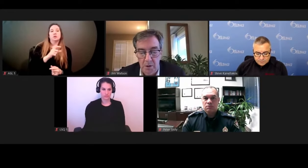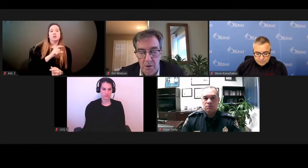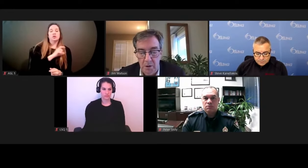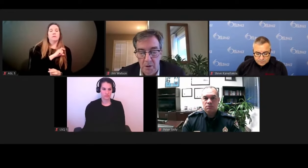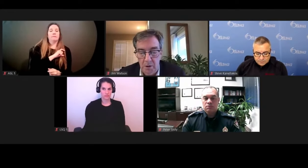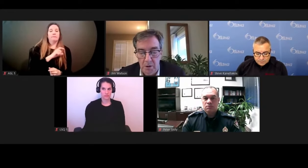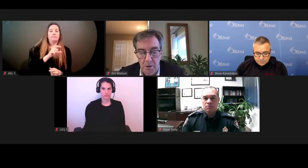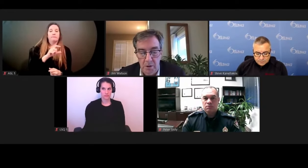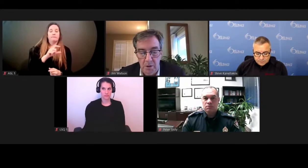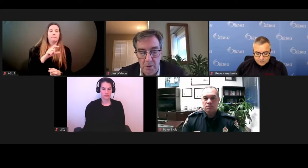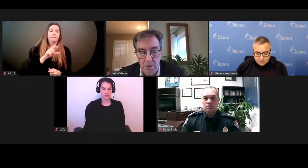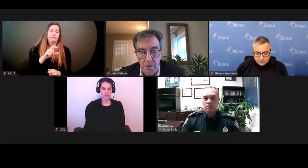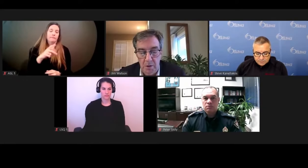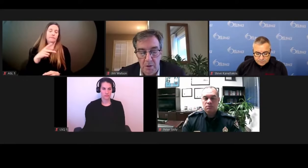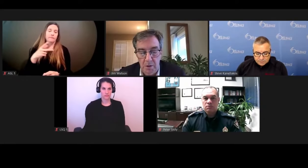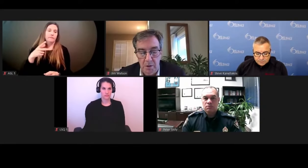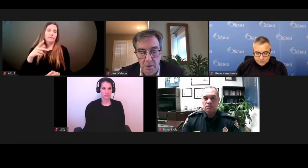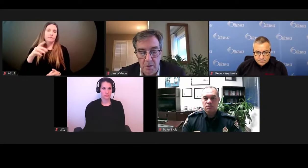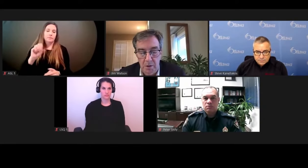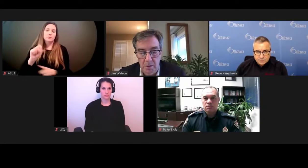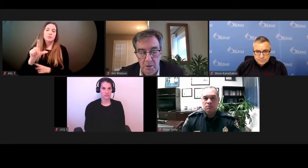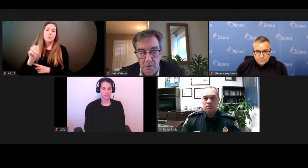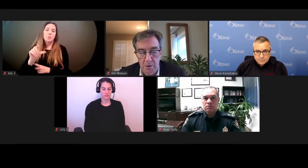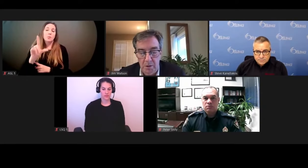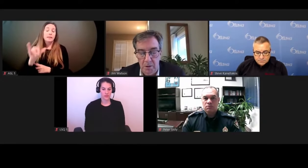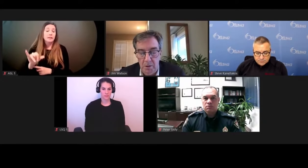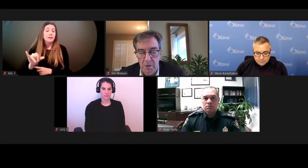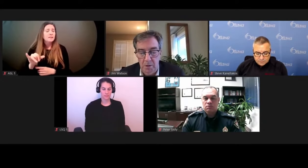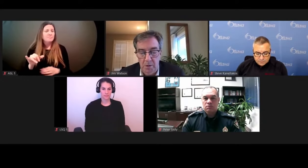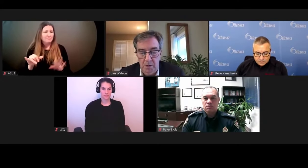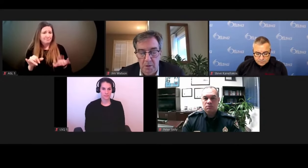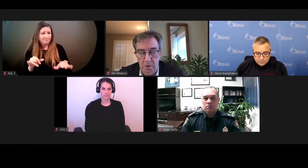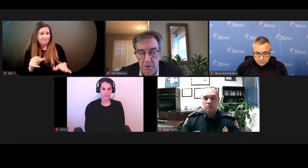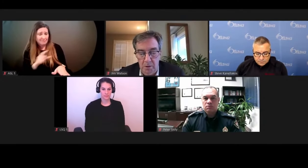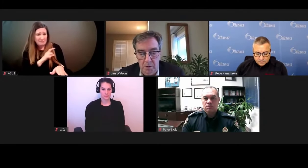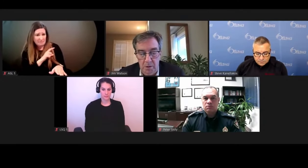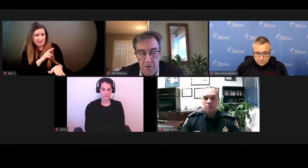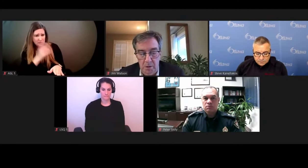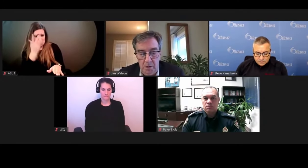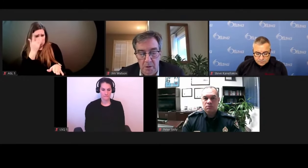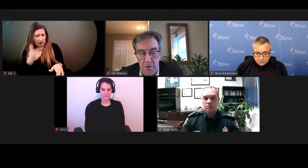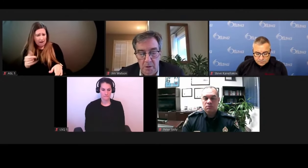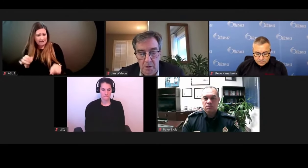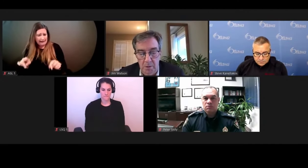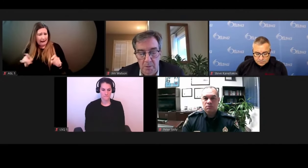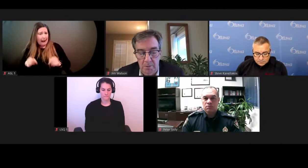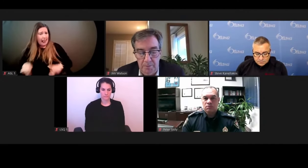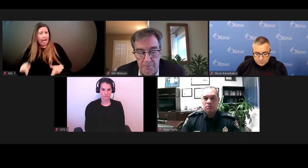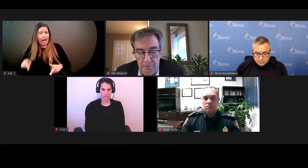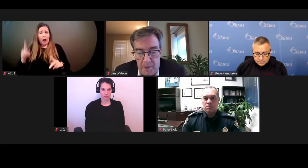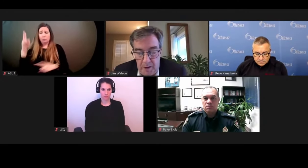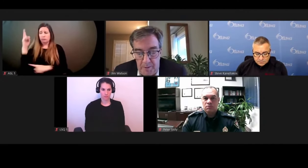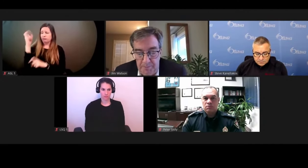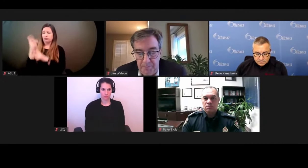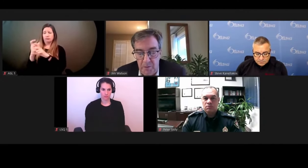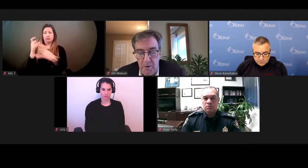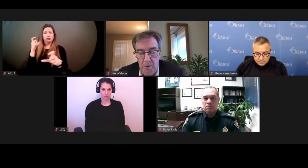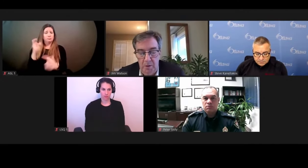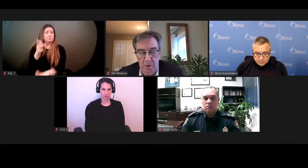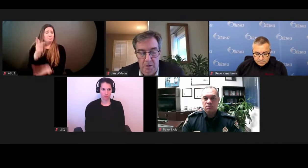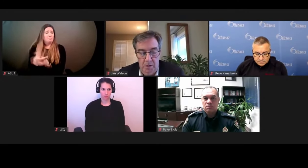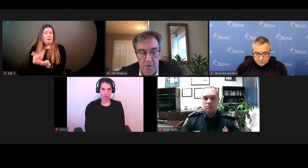Why did police allow these heavy trucks to just park anywhere they wanted on major